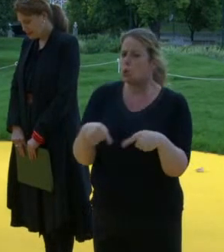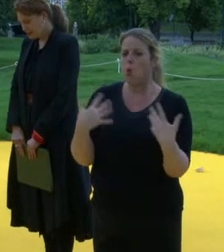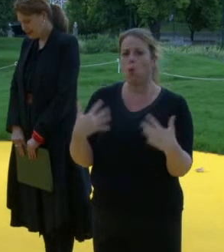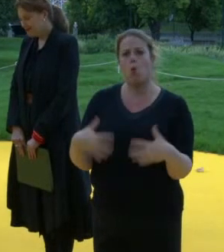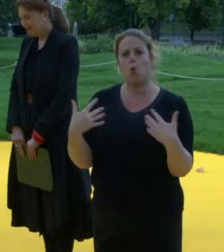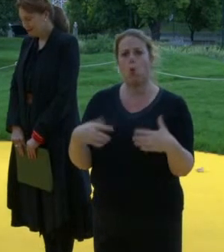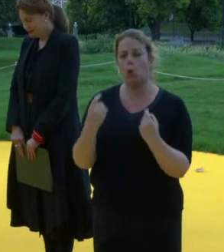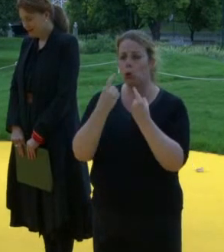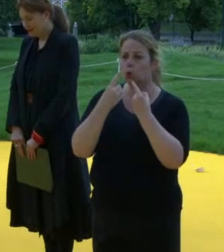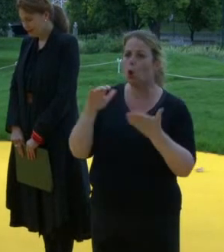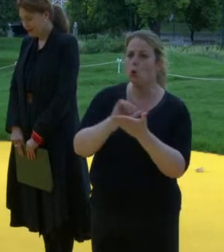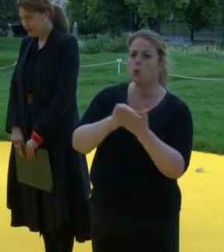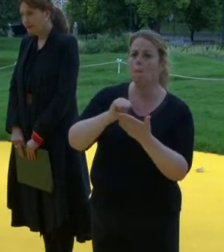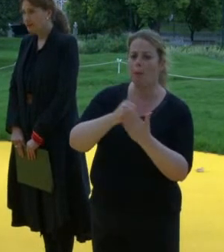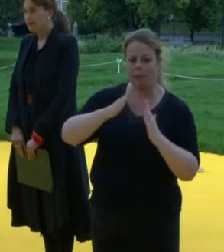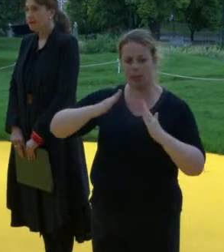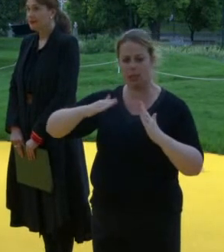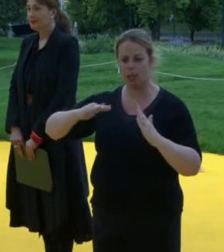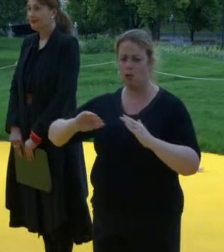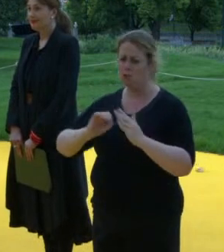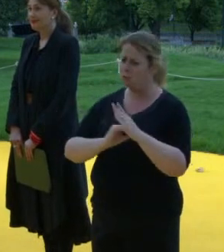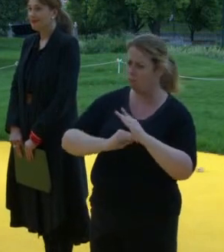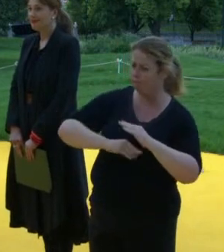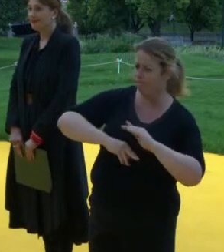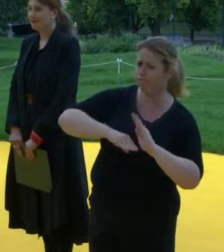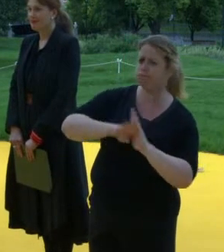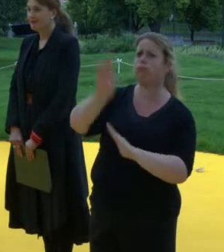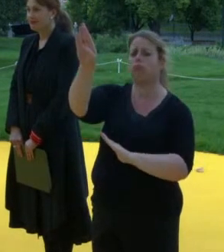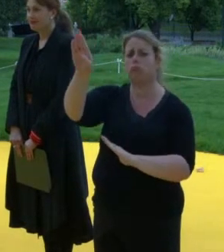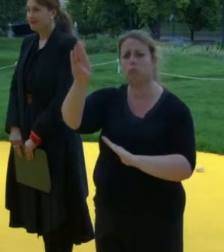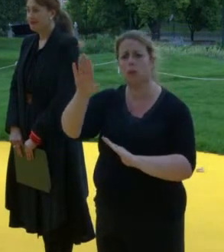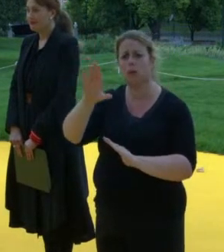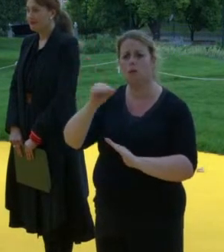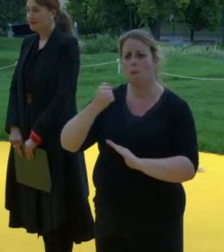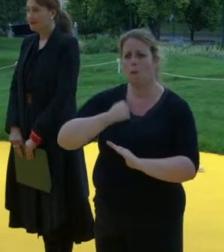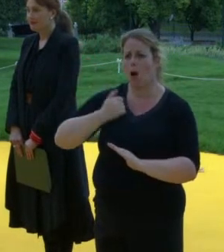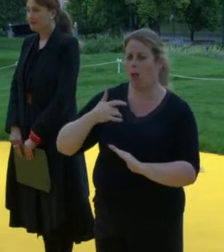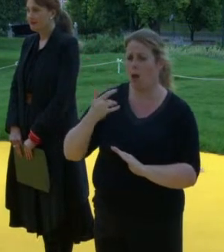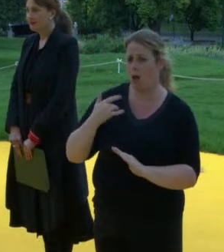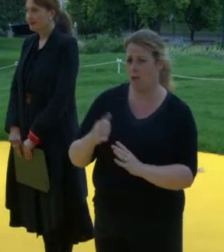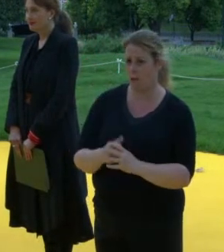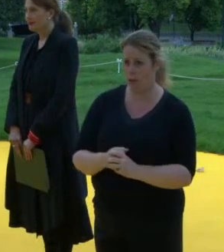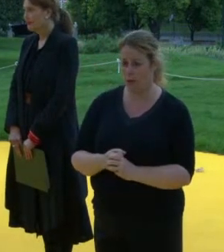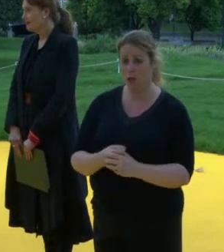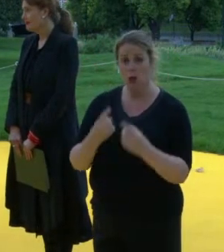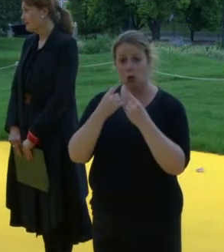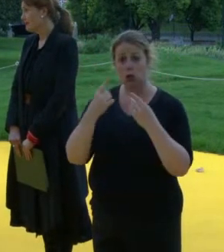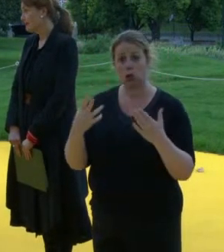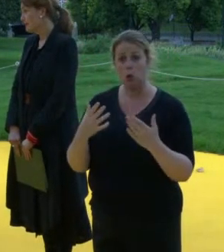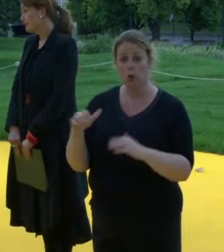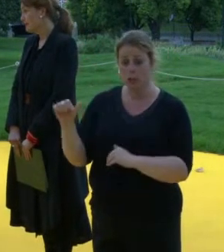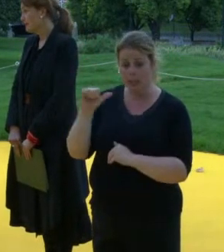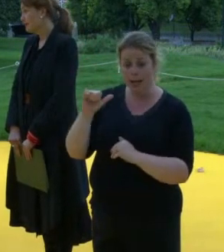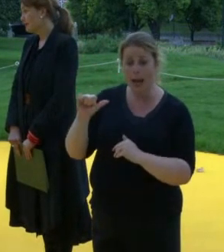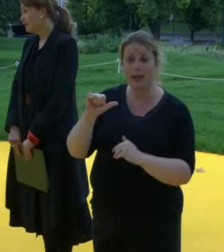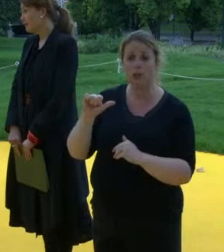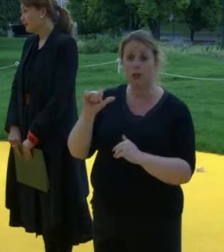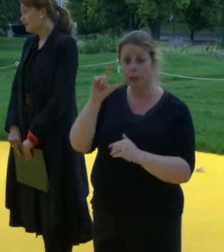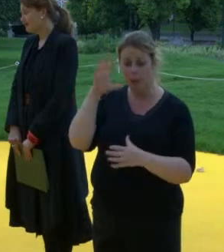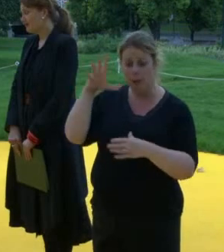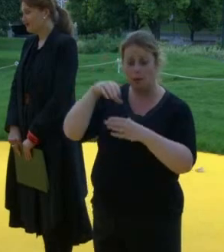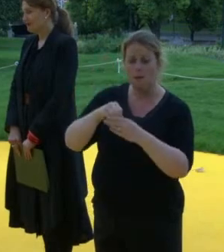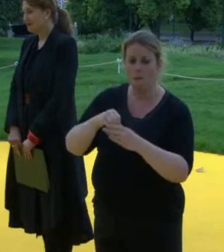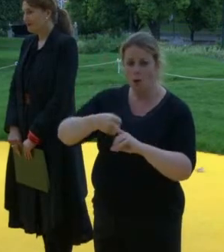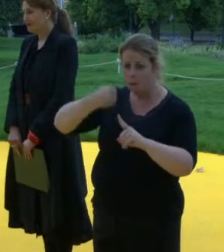the publishing industry has come just in my lifetime. And this shortlist demonstrates the rage and fury can be forces for vital change, activism